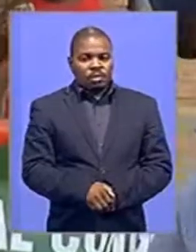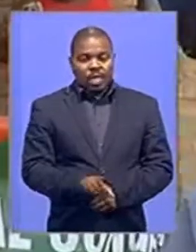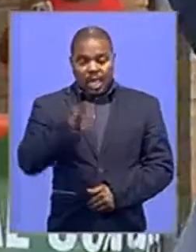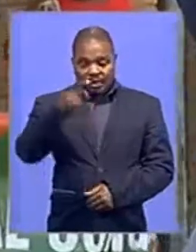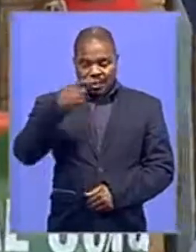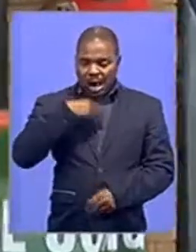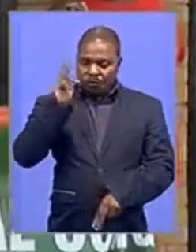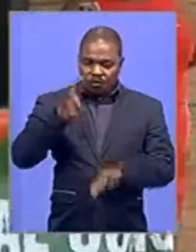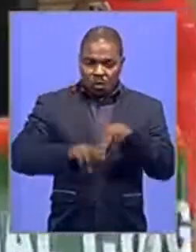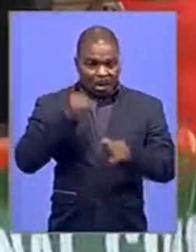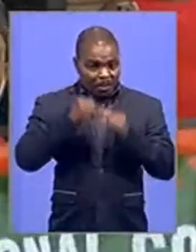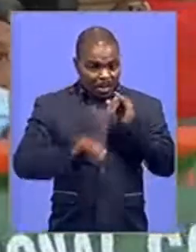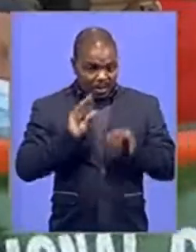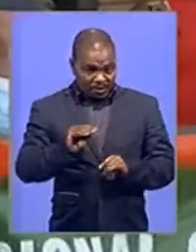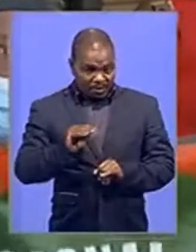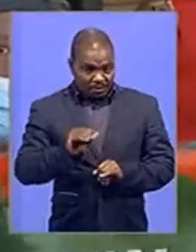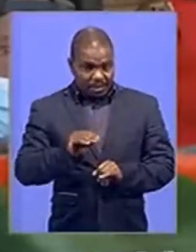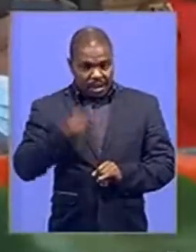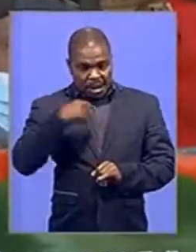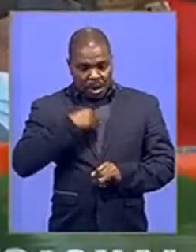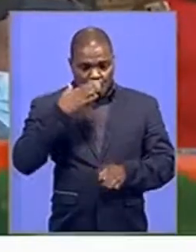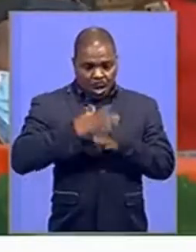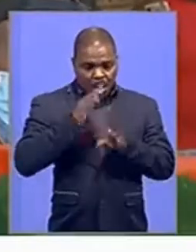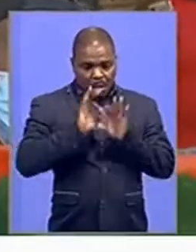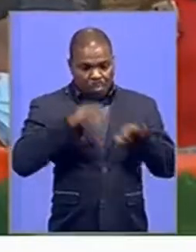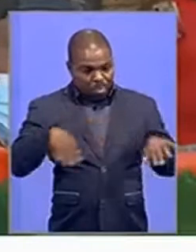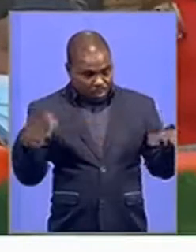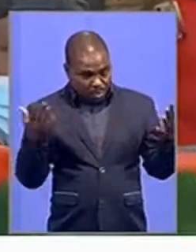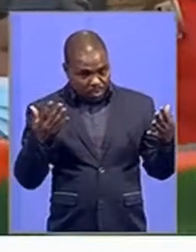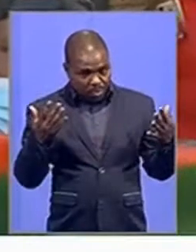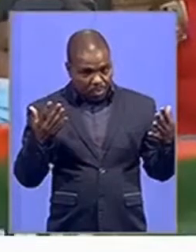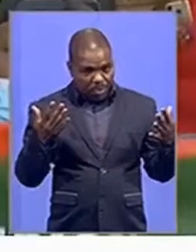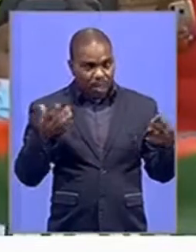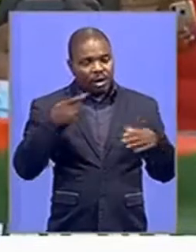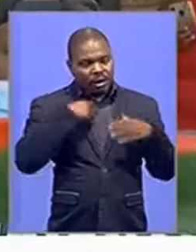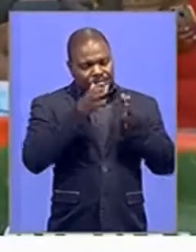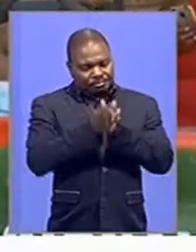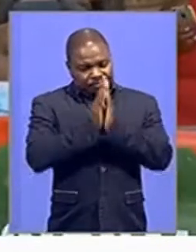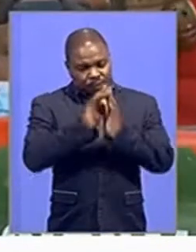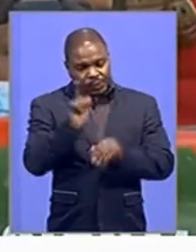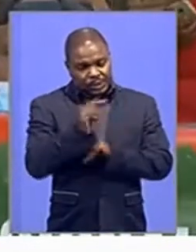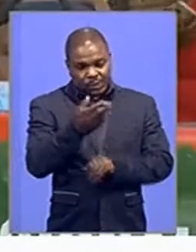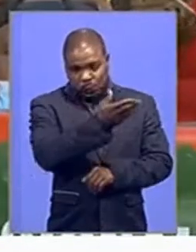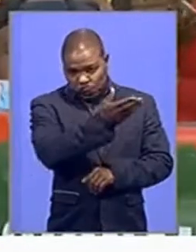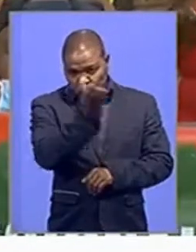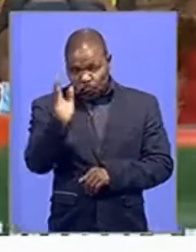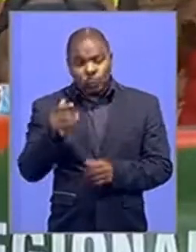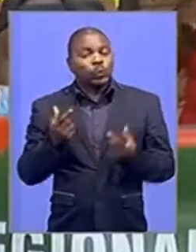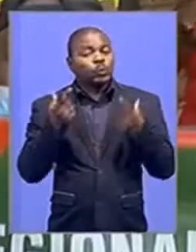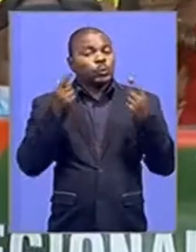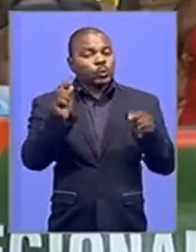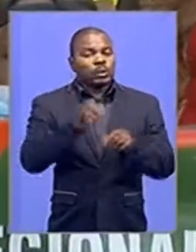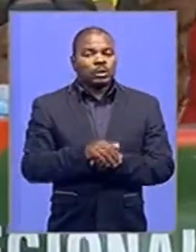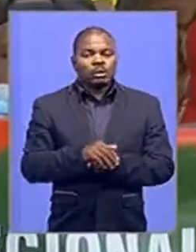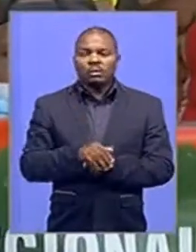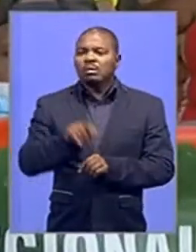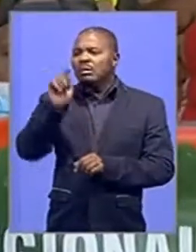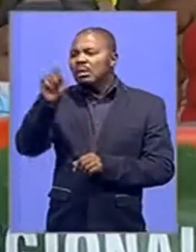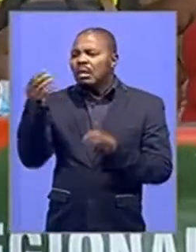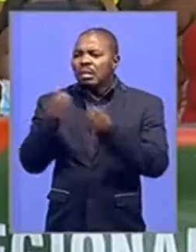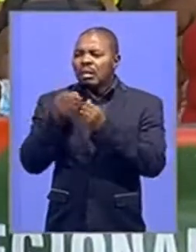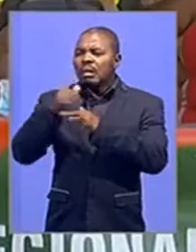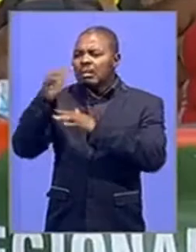I'm not fit to do the job I'm doing, I would appeal to everybody. Don't destroy any